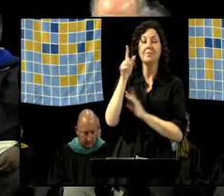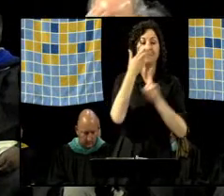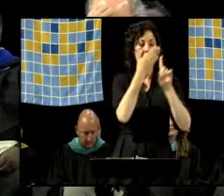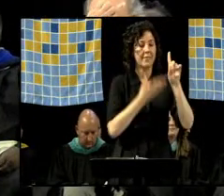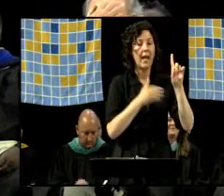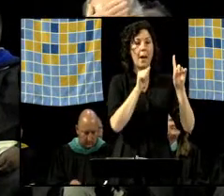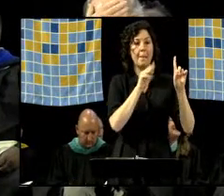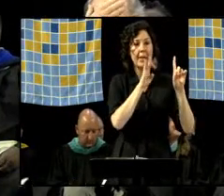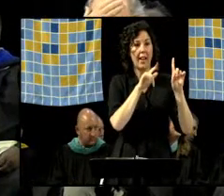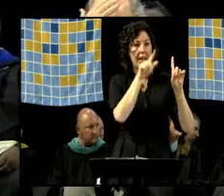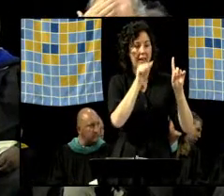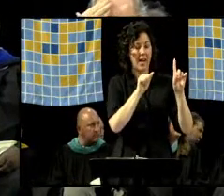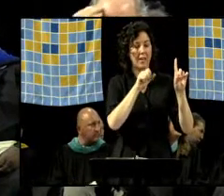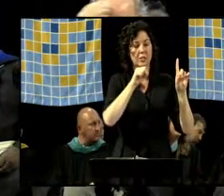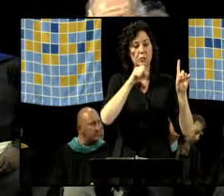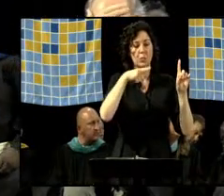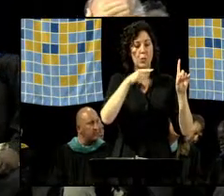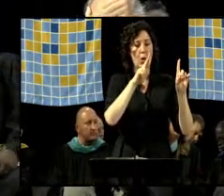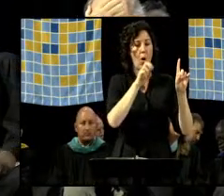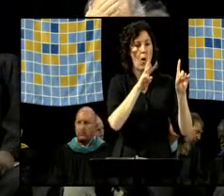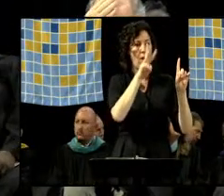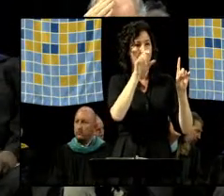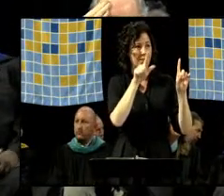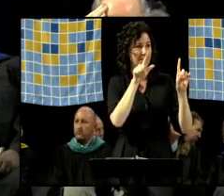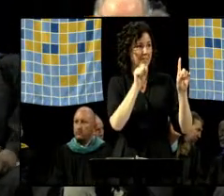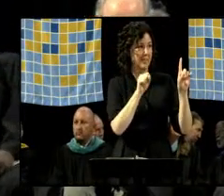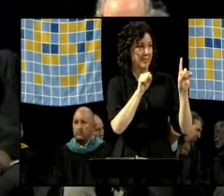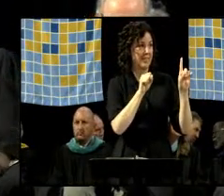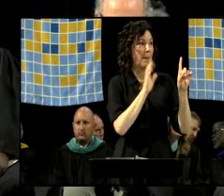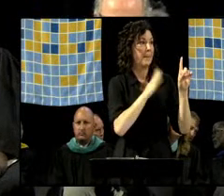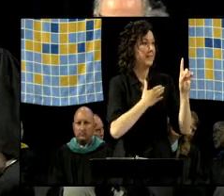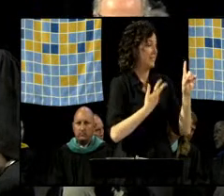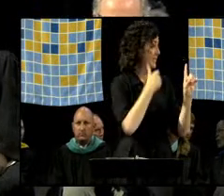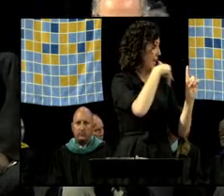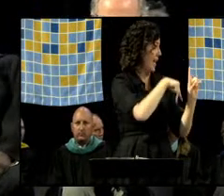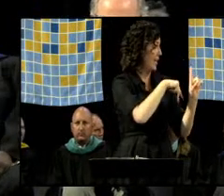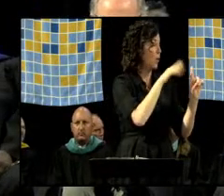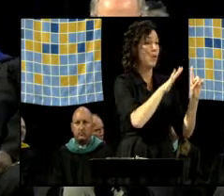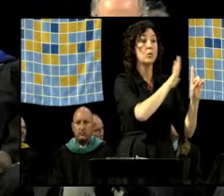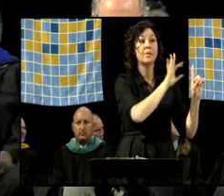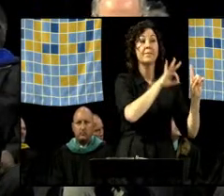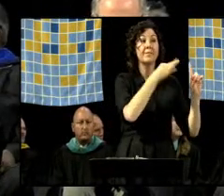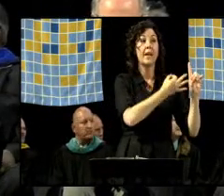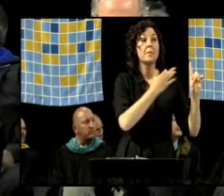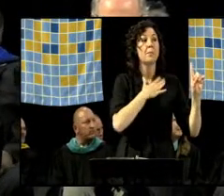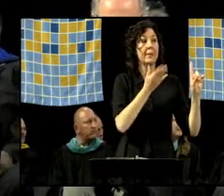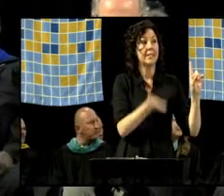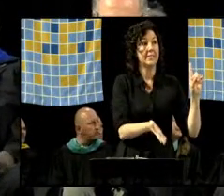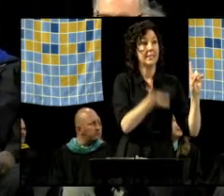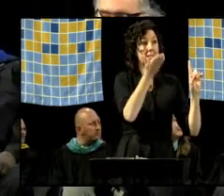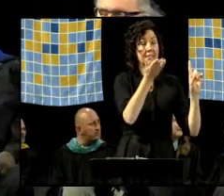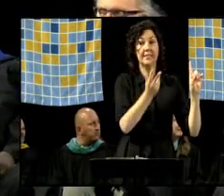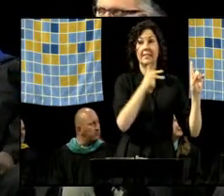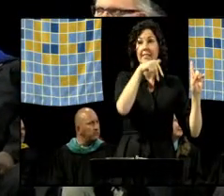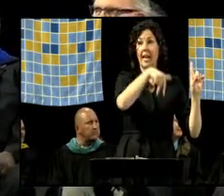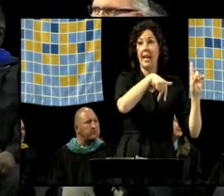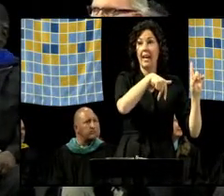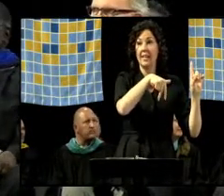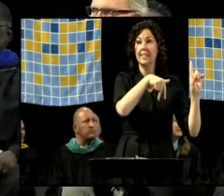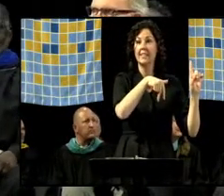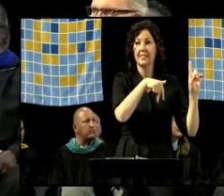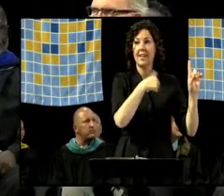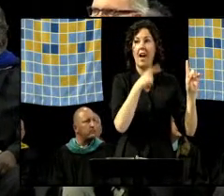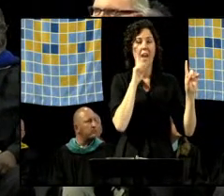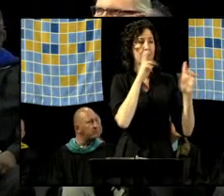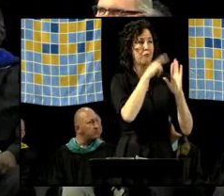Frances Sprawls. Amelia, please stand as I read your biography. Would the family of Amelia also please stand as